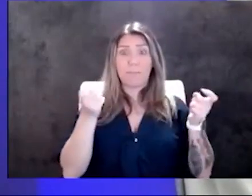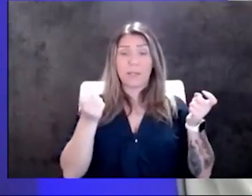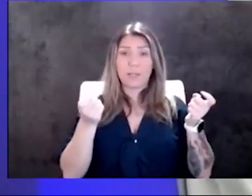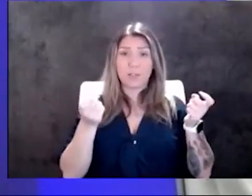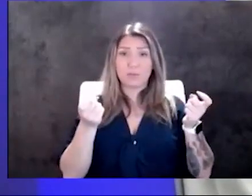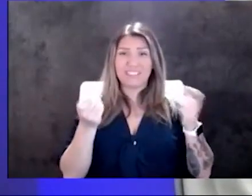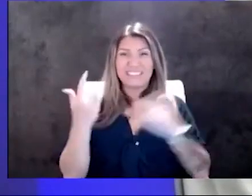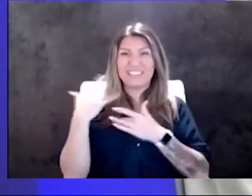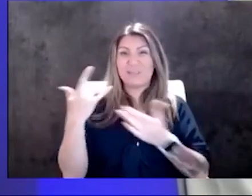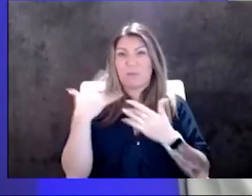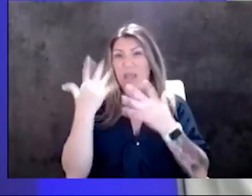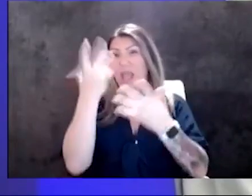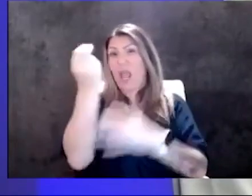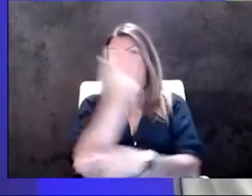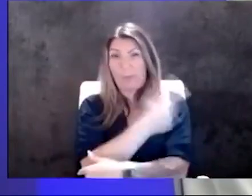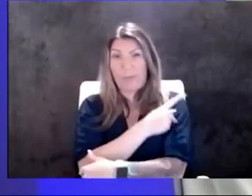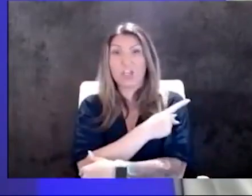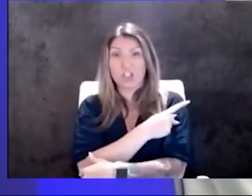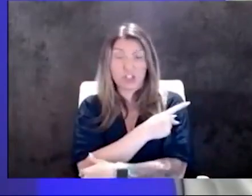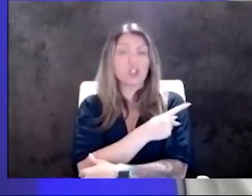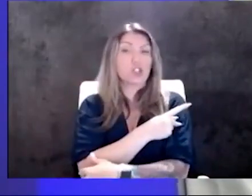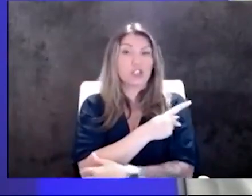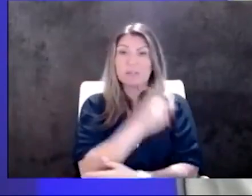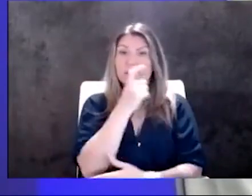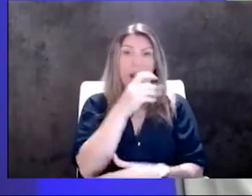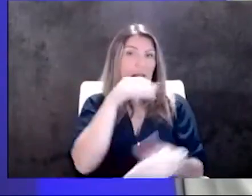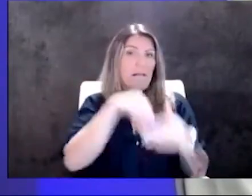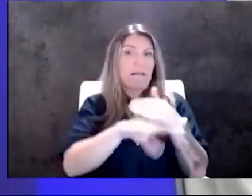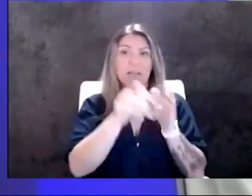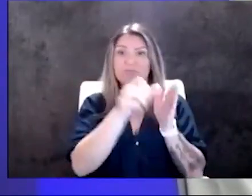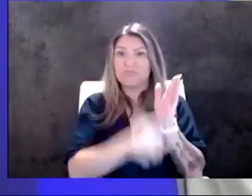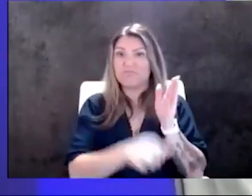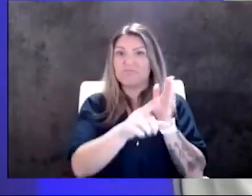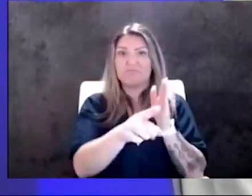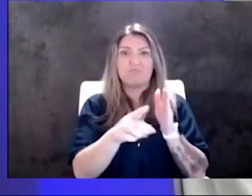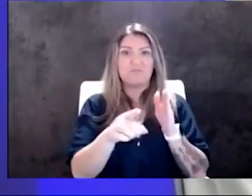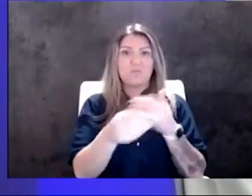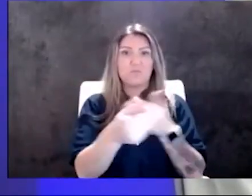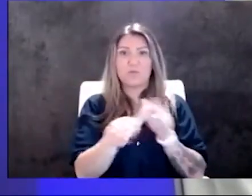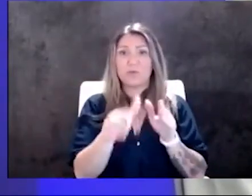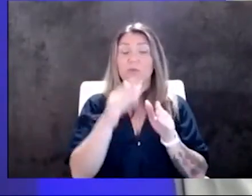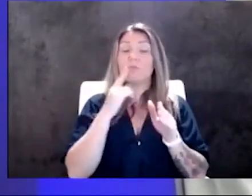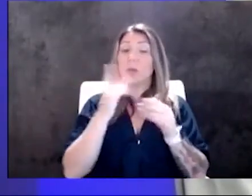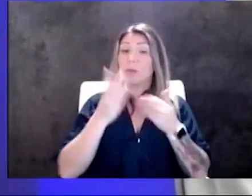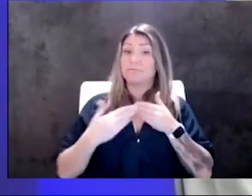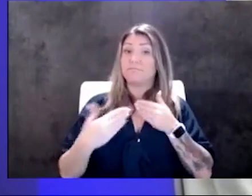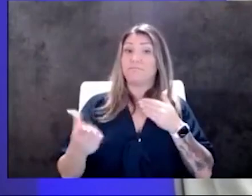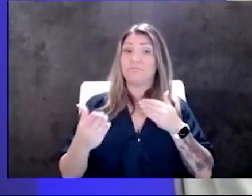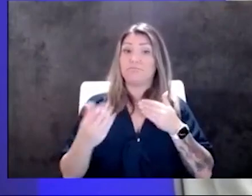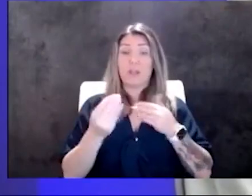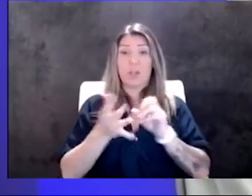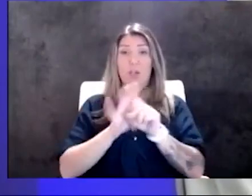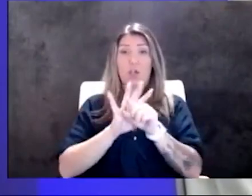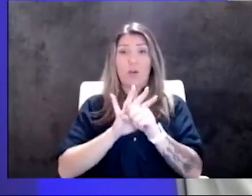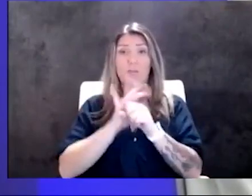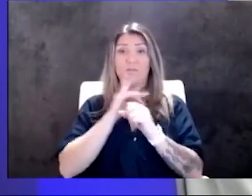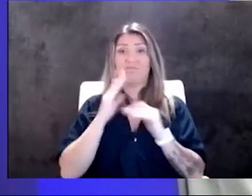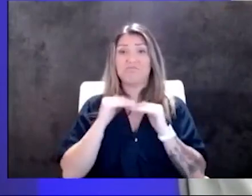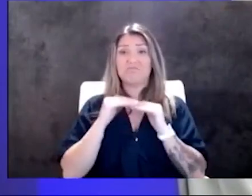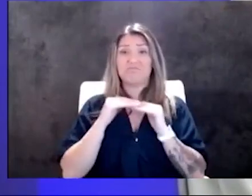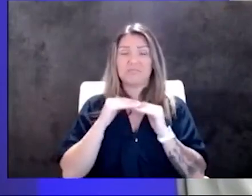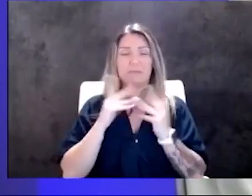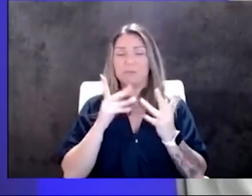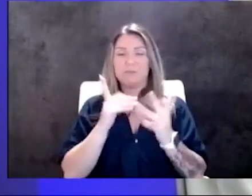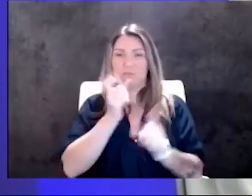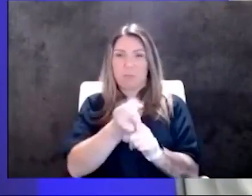setting. We really don't bring them into the operating room. So we've been able to kind of move on, and COVID has been kind of minimally impactful for us,